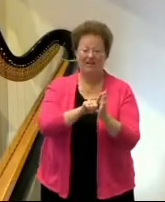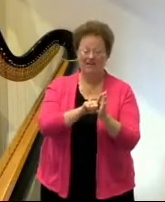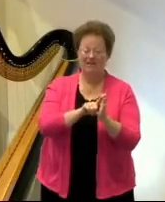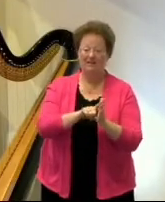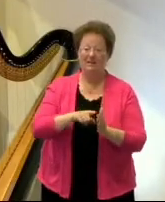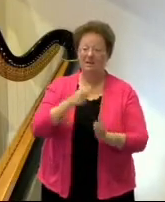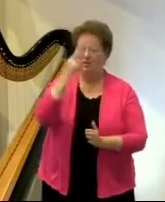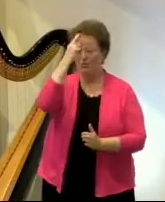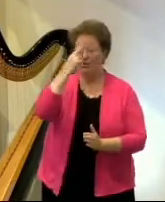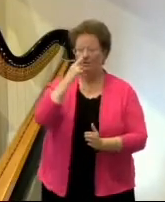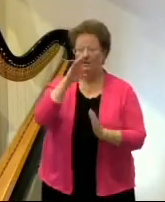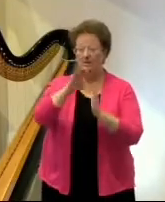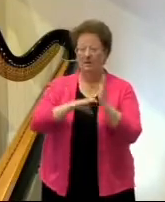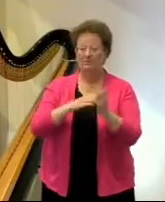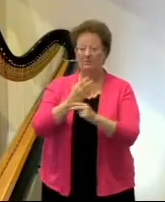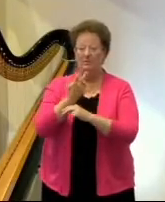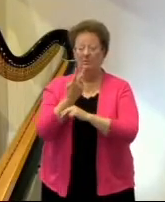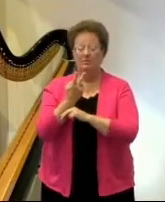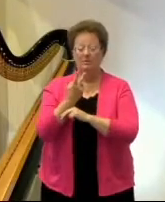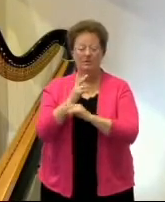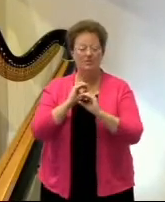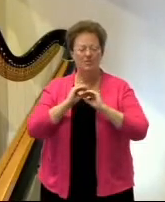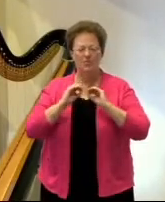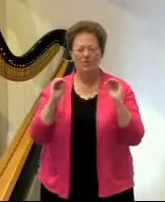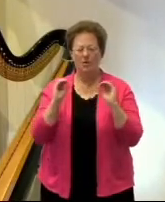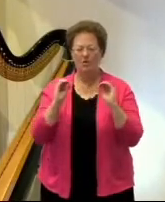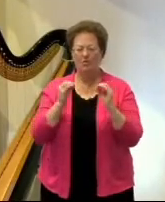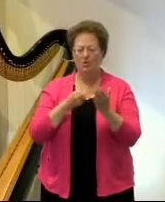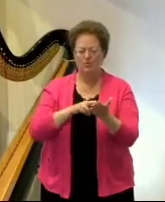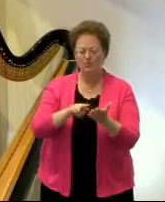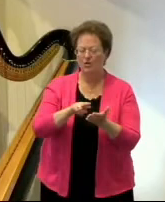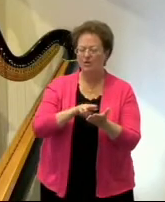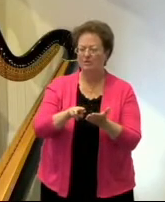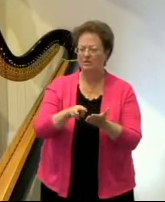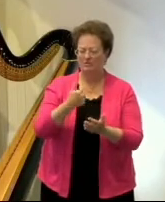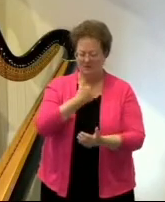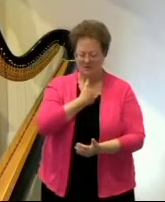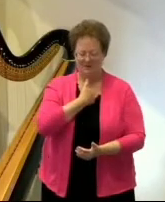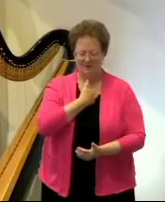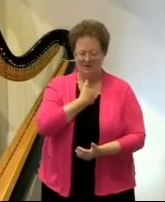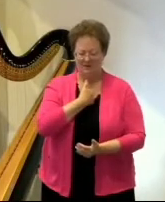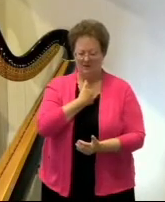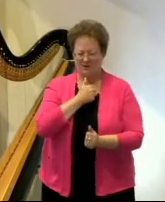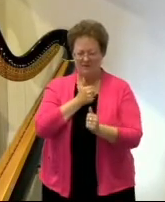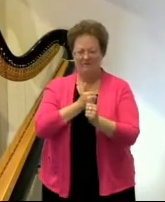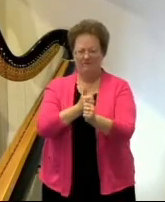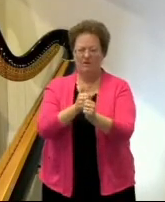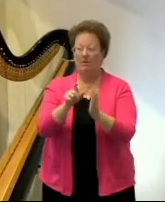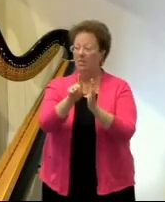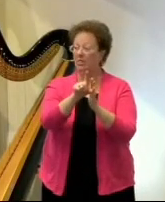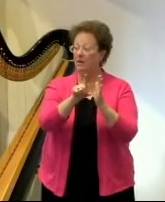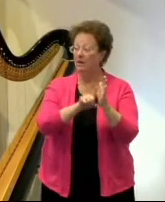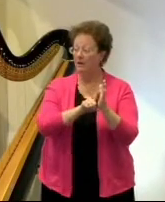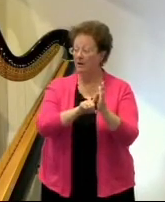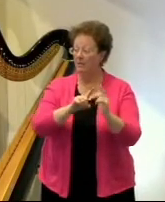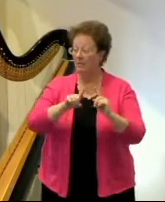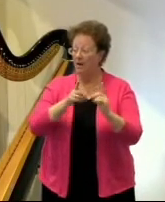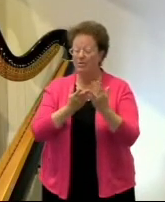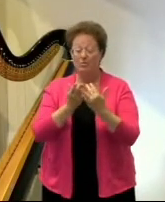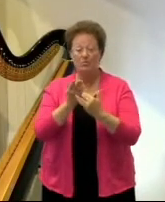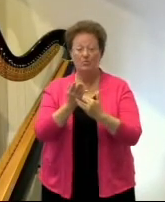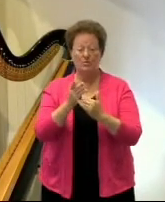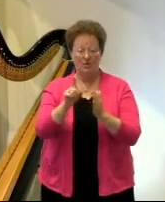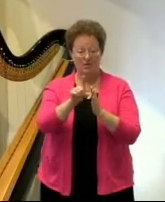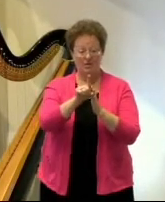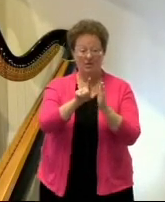Romans 3:20. "Therefore, no one will be declared righteous in his sight by observing the law. Rather, through the law, we